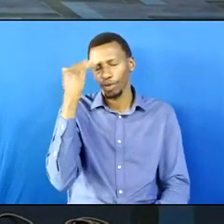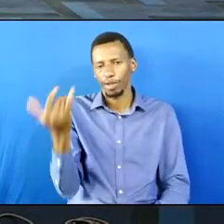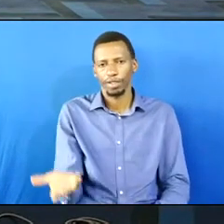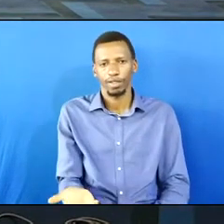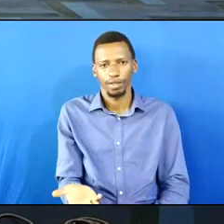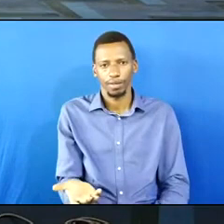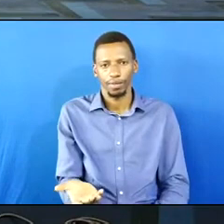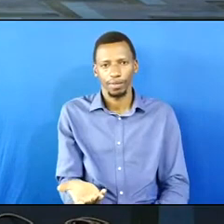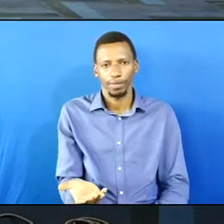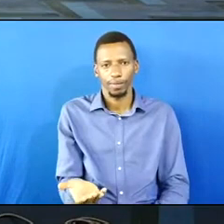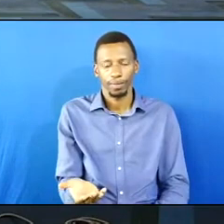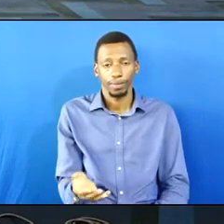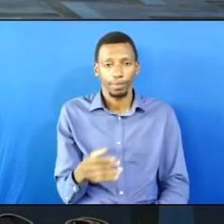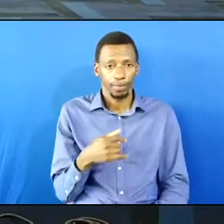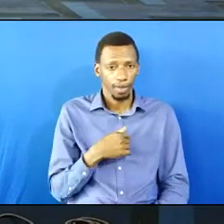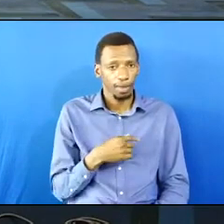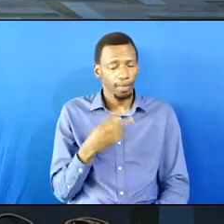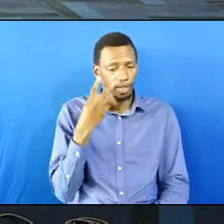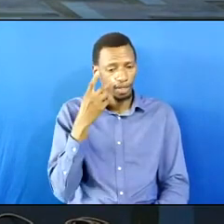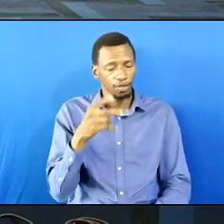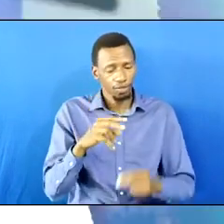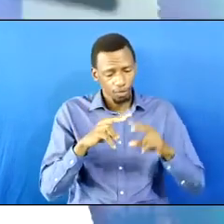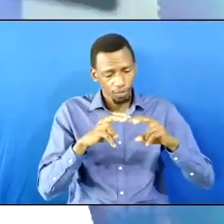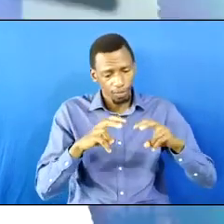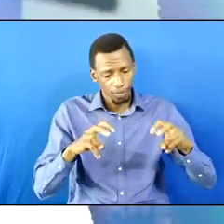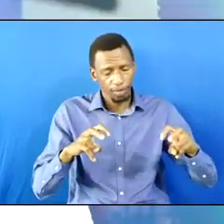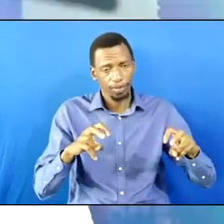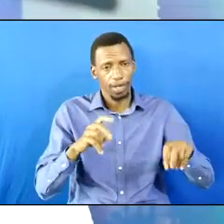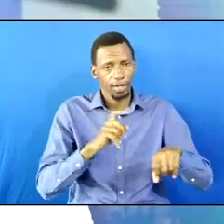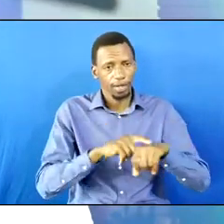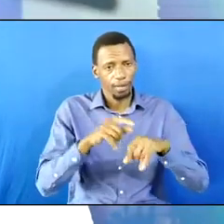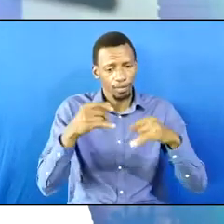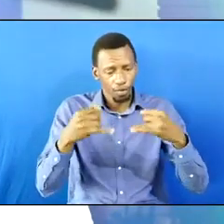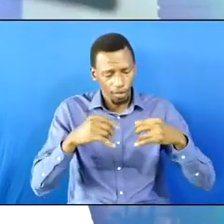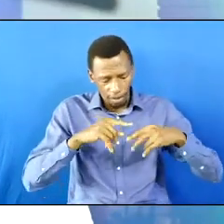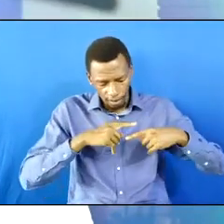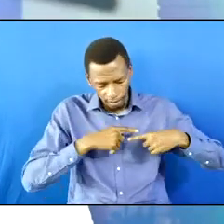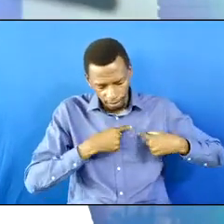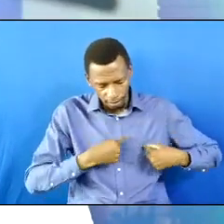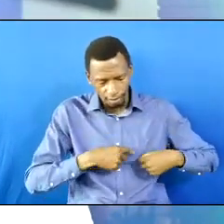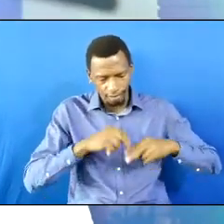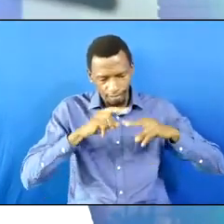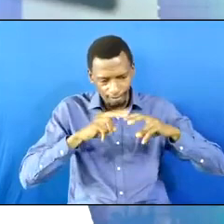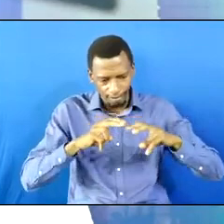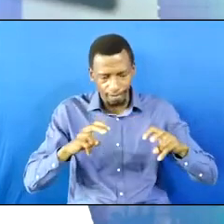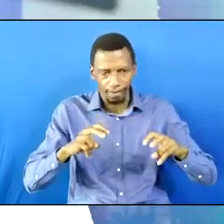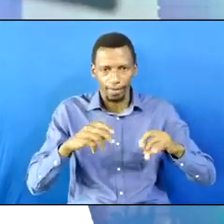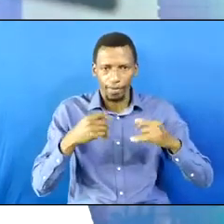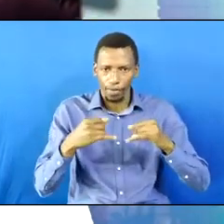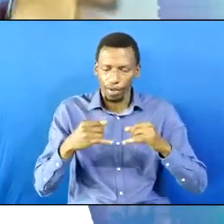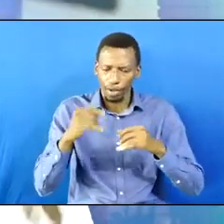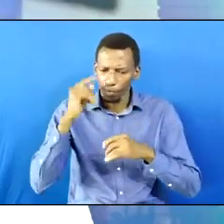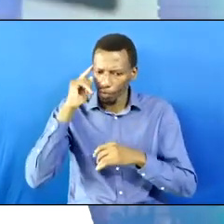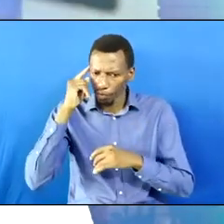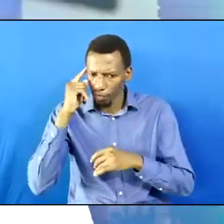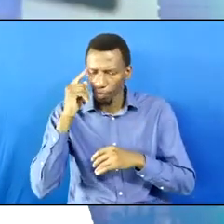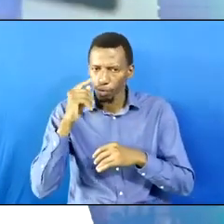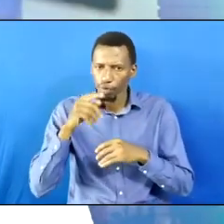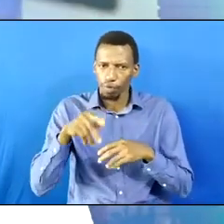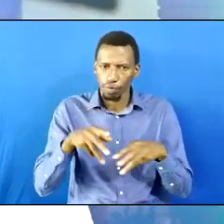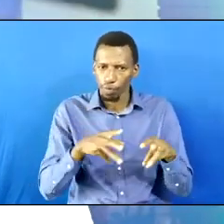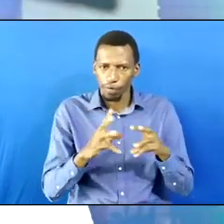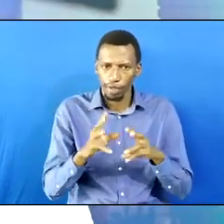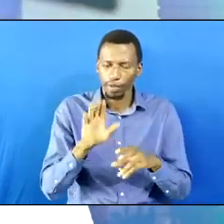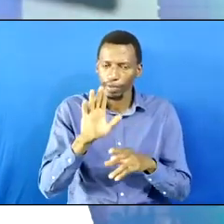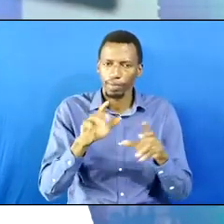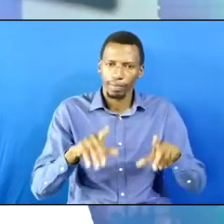much? As you search yourself, as you try to think of the ways